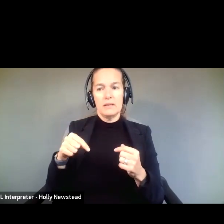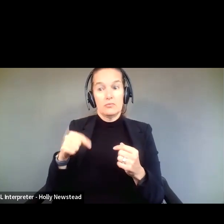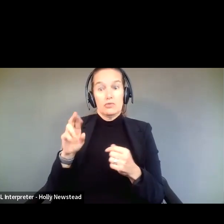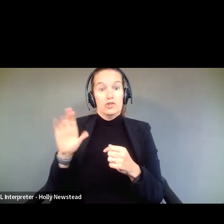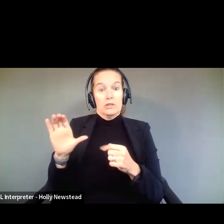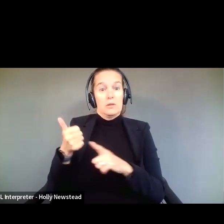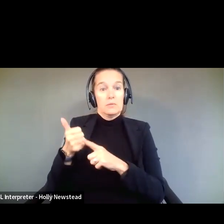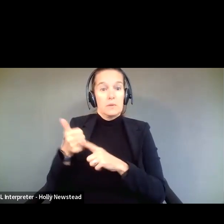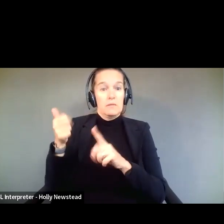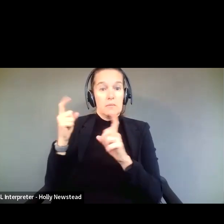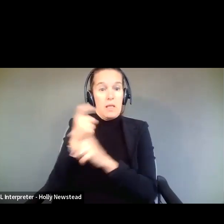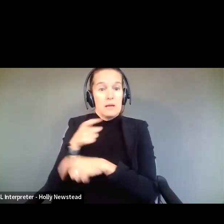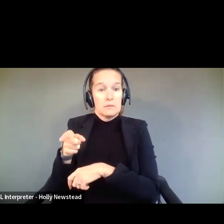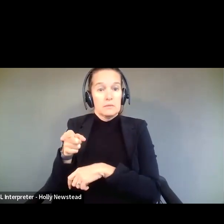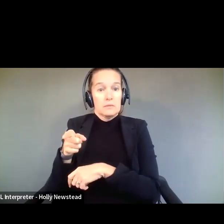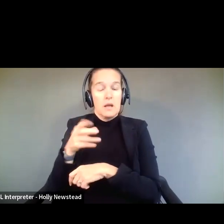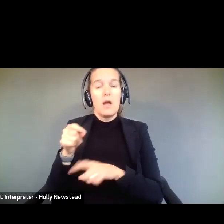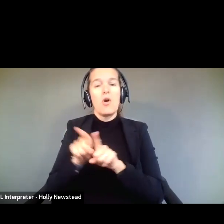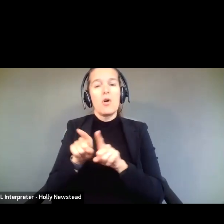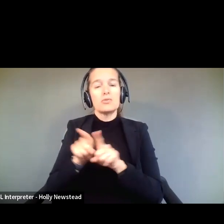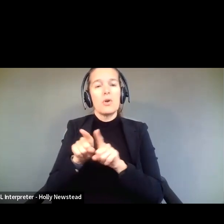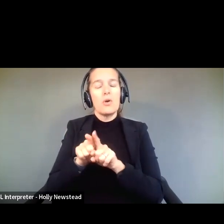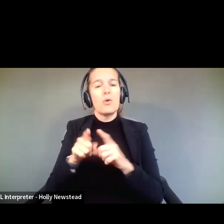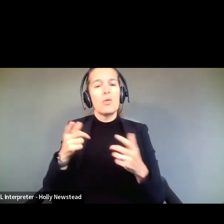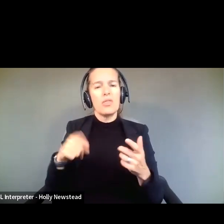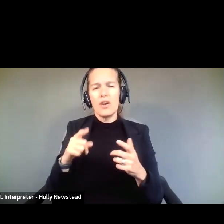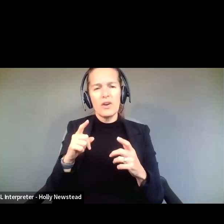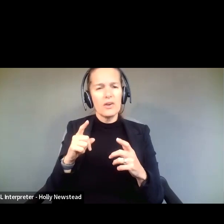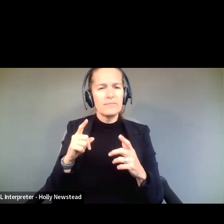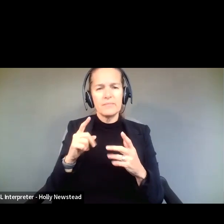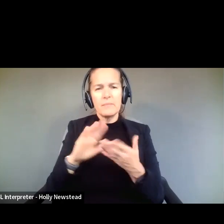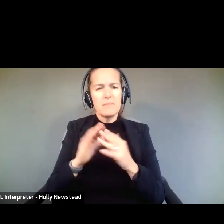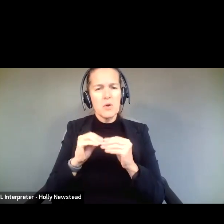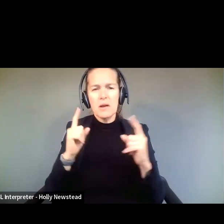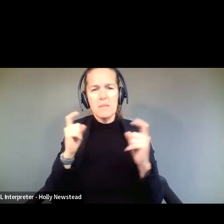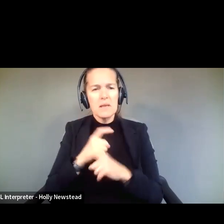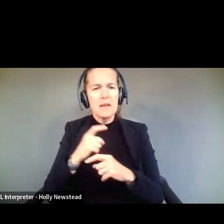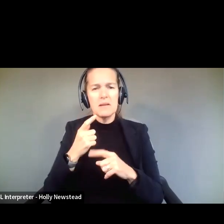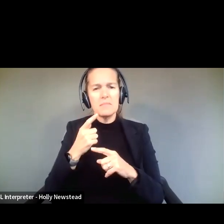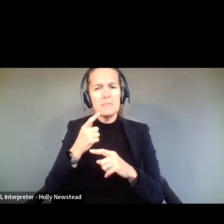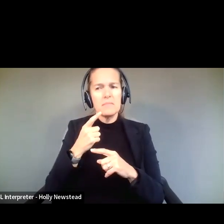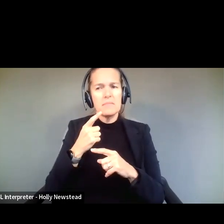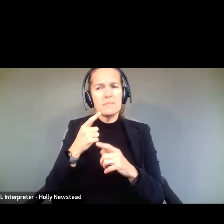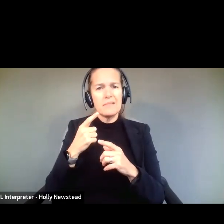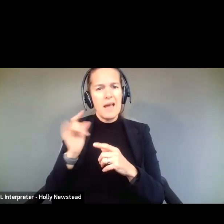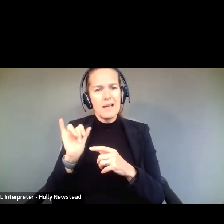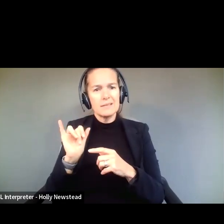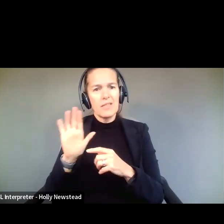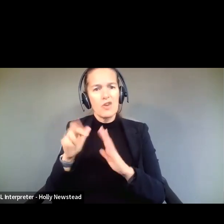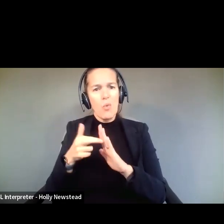complex. They're also compacted and complicated by their role as payer of last